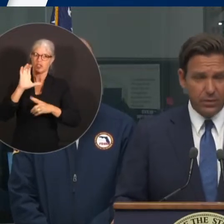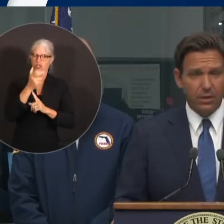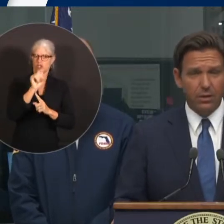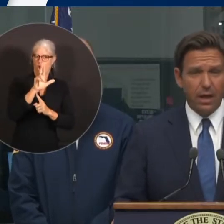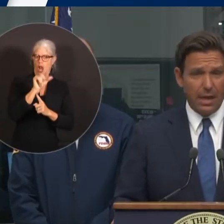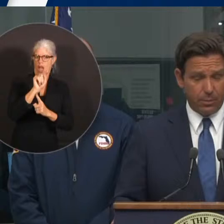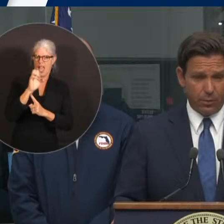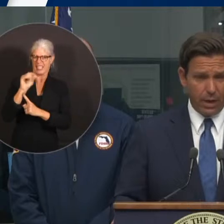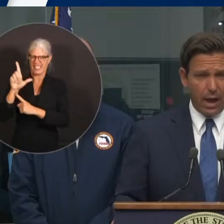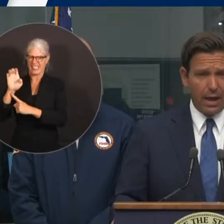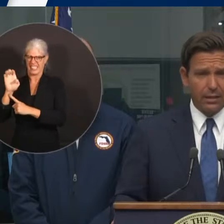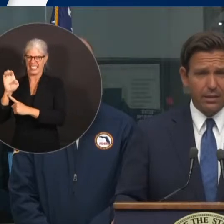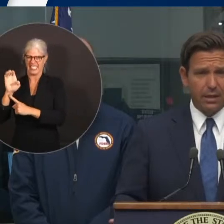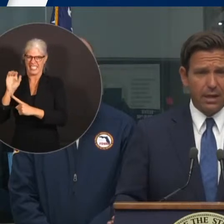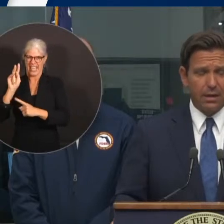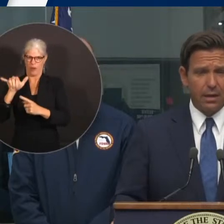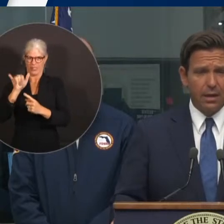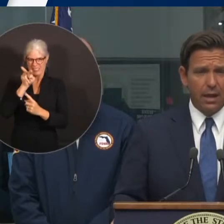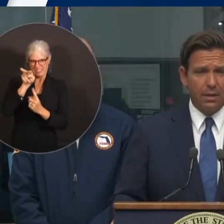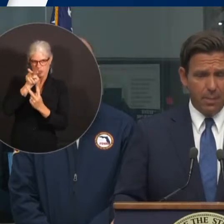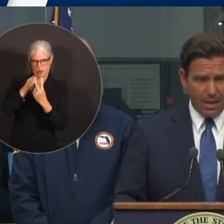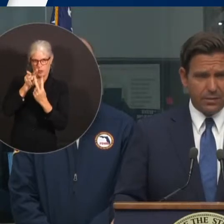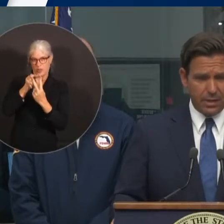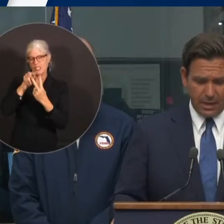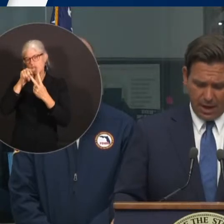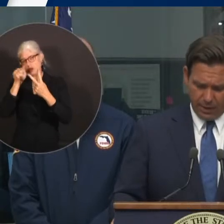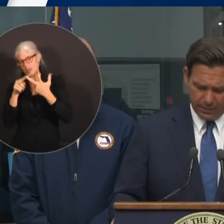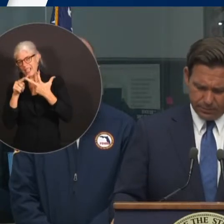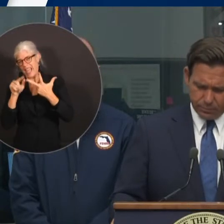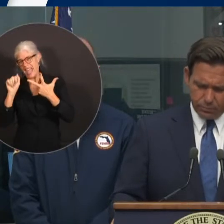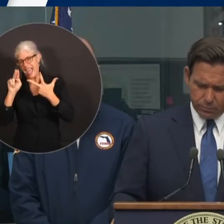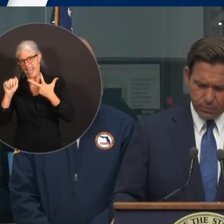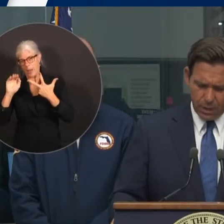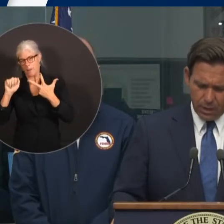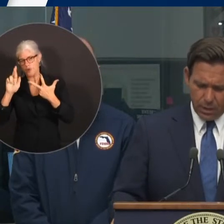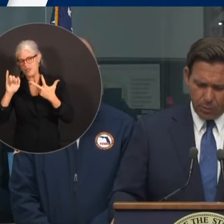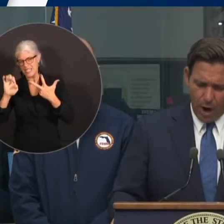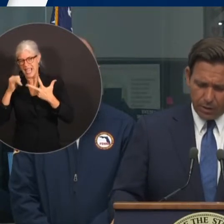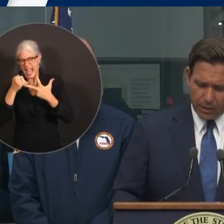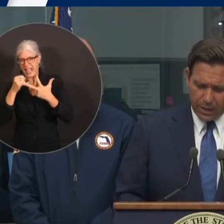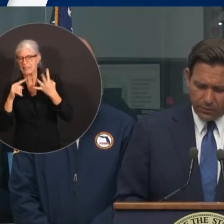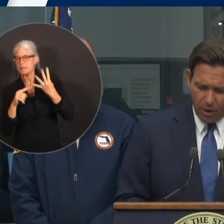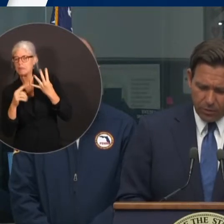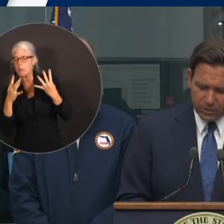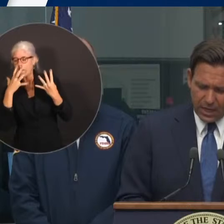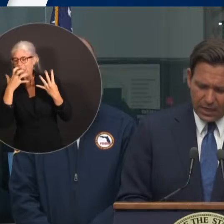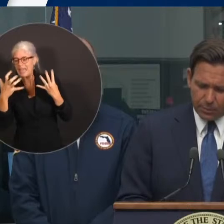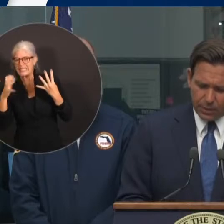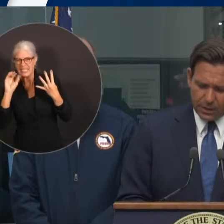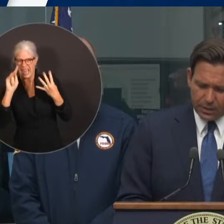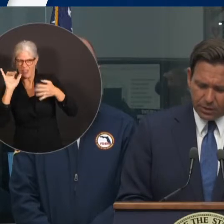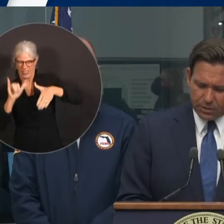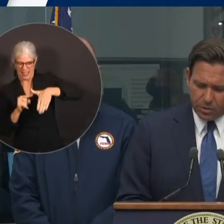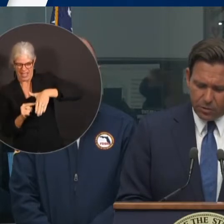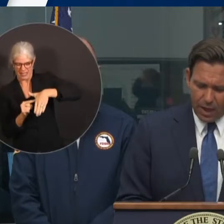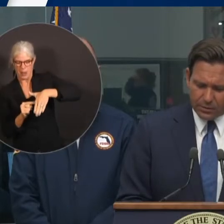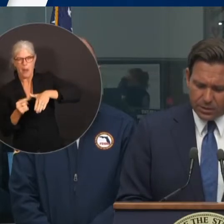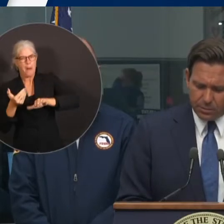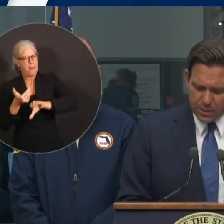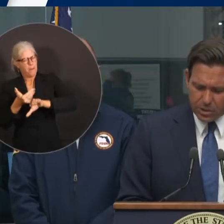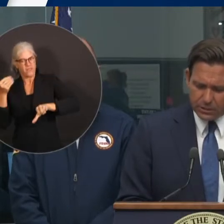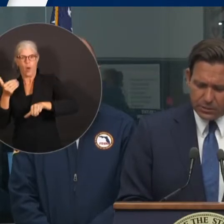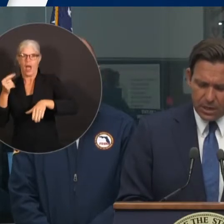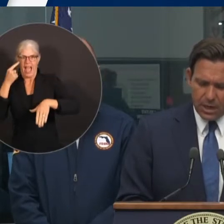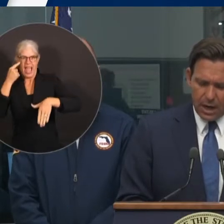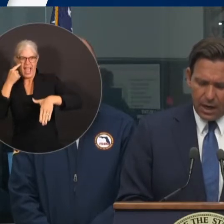up until Anna Maria Island in Manatee County. Prior to landfall, the state completed nearly